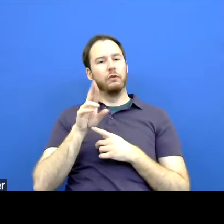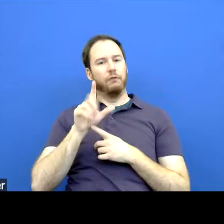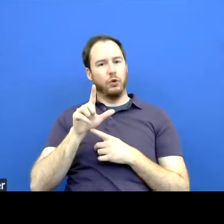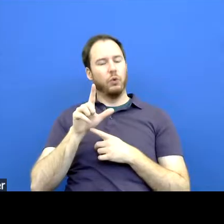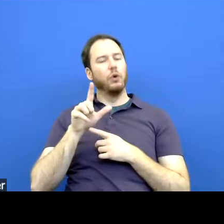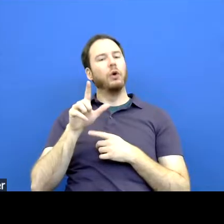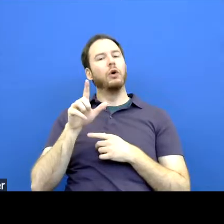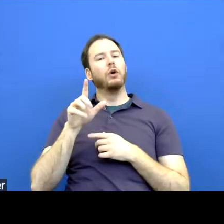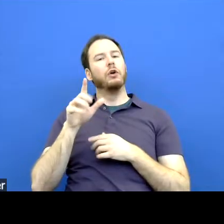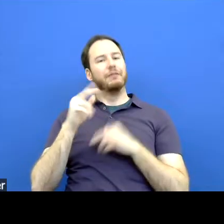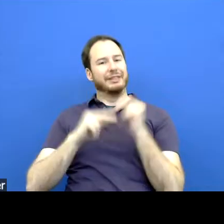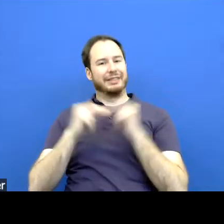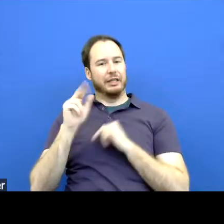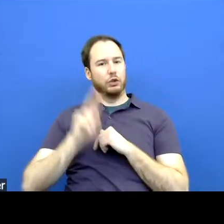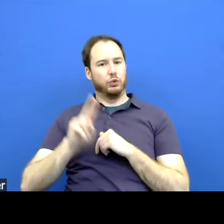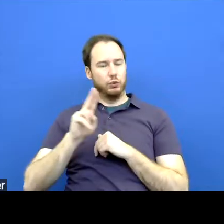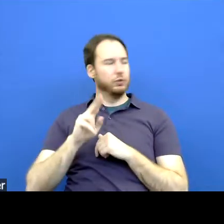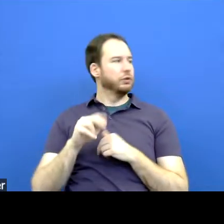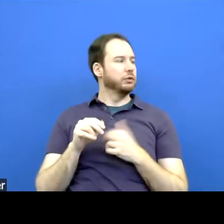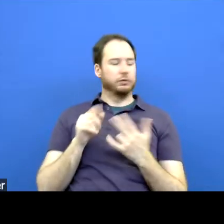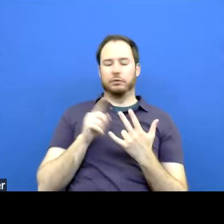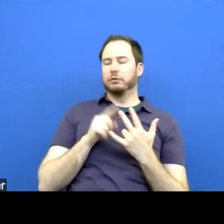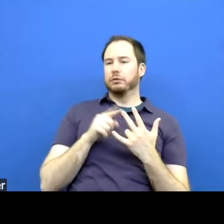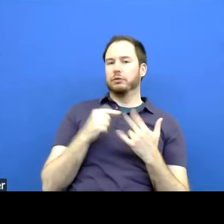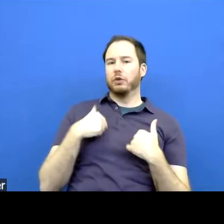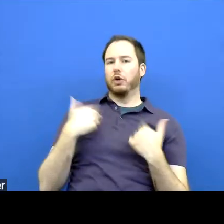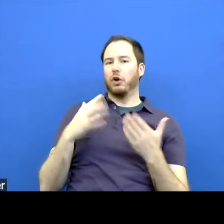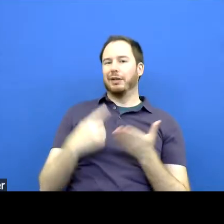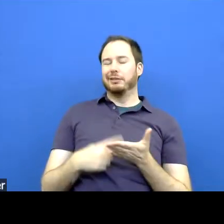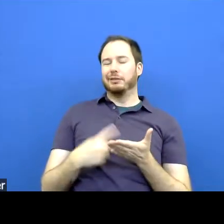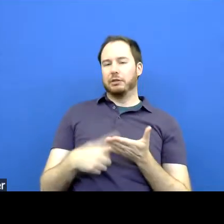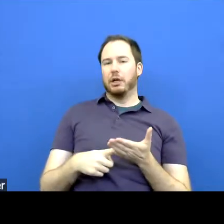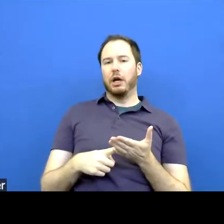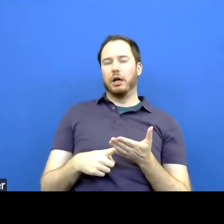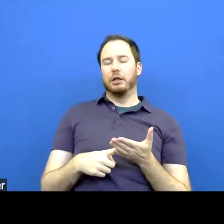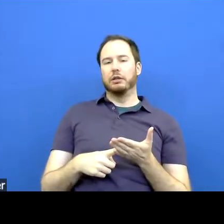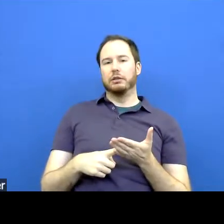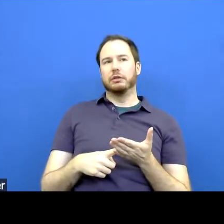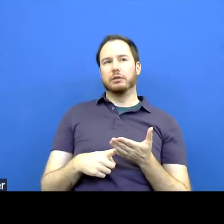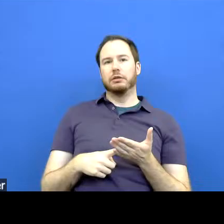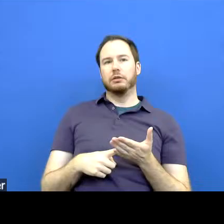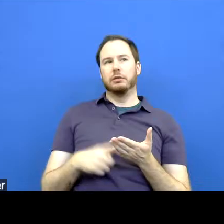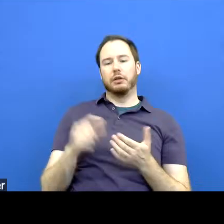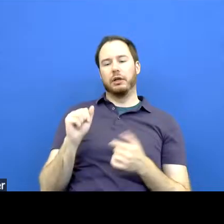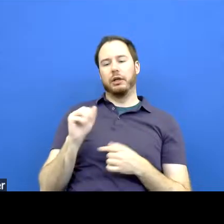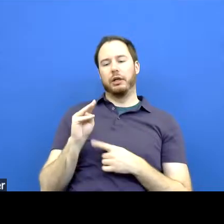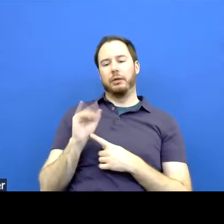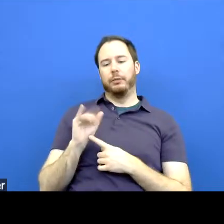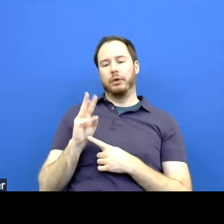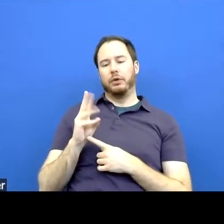use. Second. So I already had discussions with Andy Whitmore